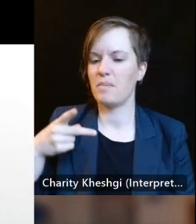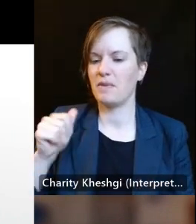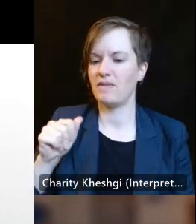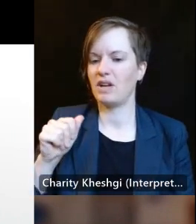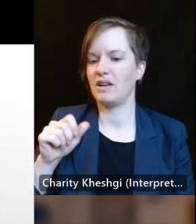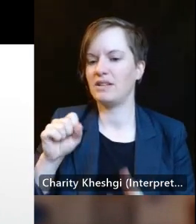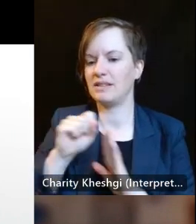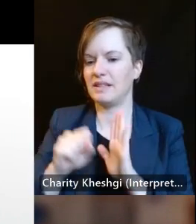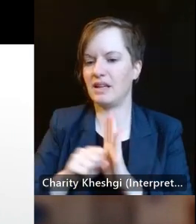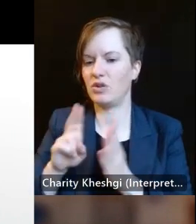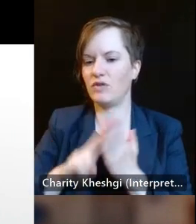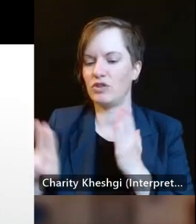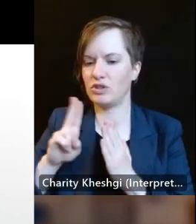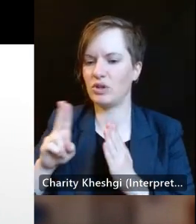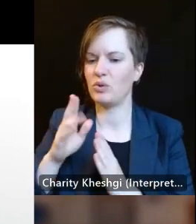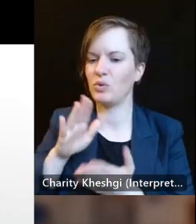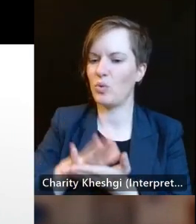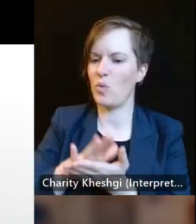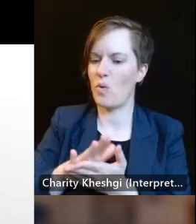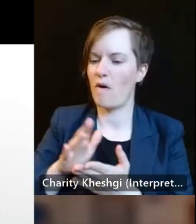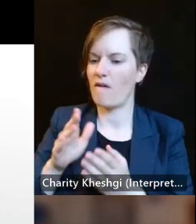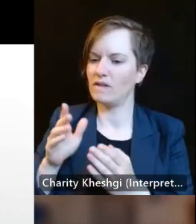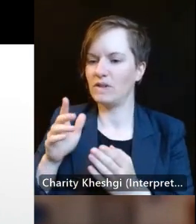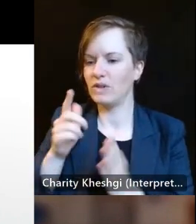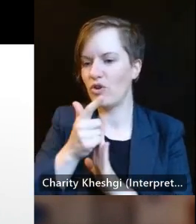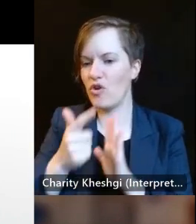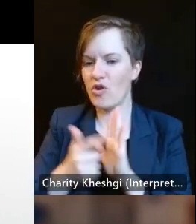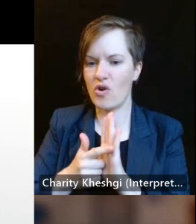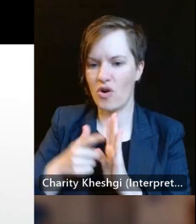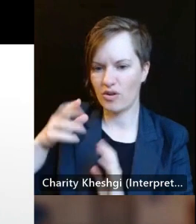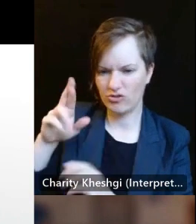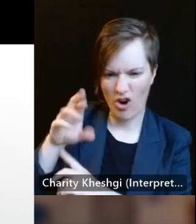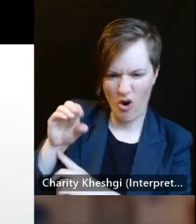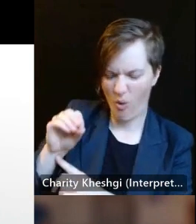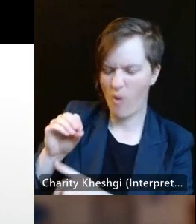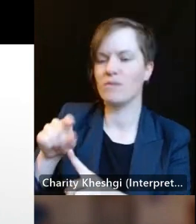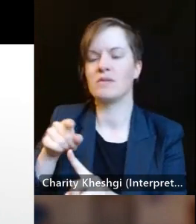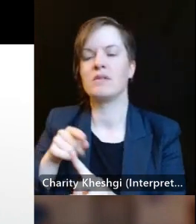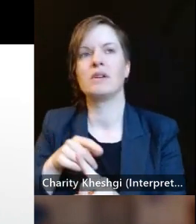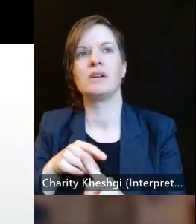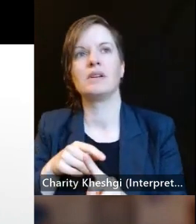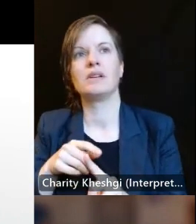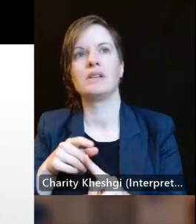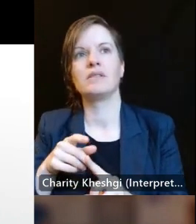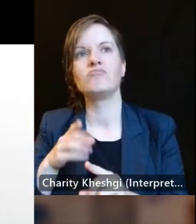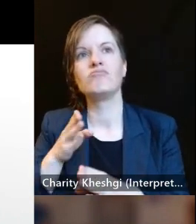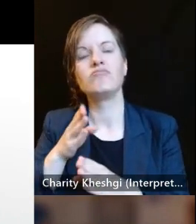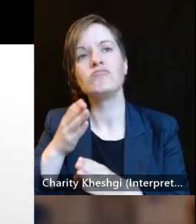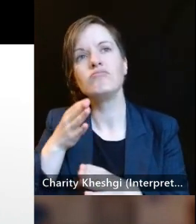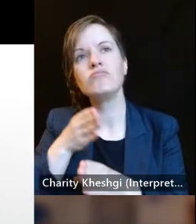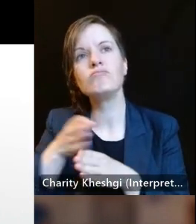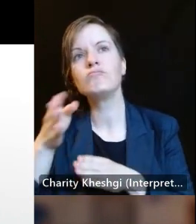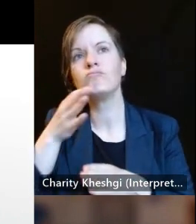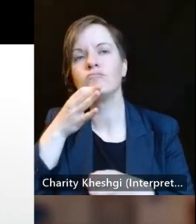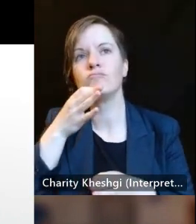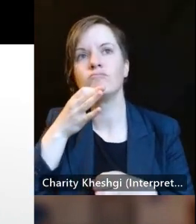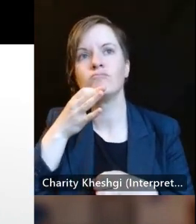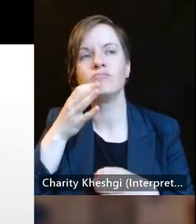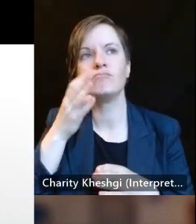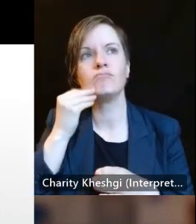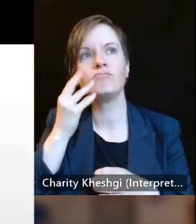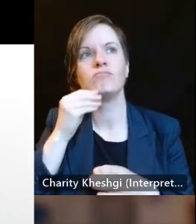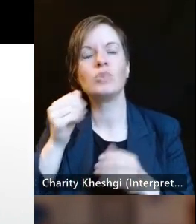extensive expertise in litigating and advocating on behalf of individuals with disabilities who are facing discrimination